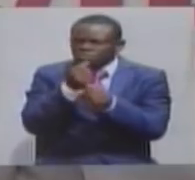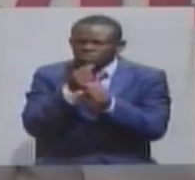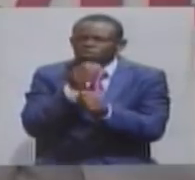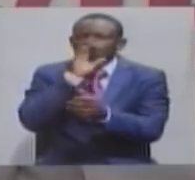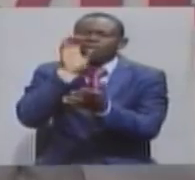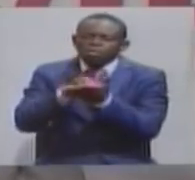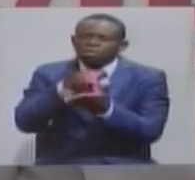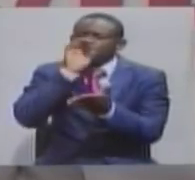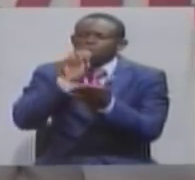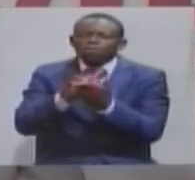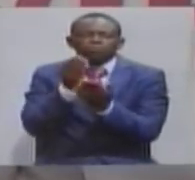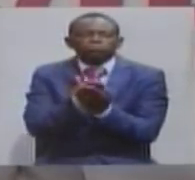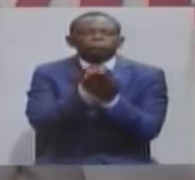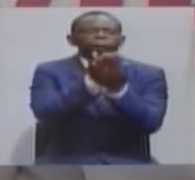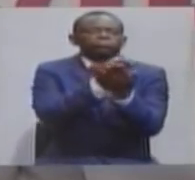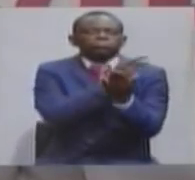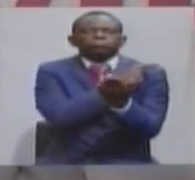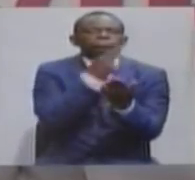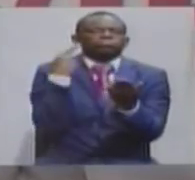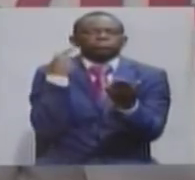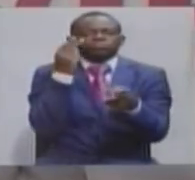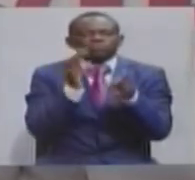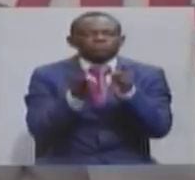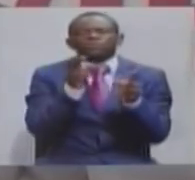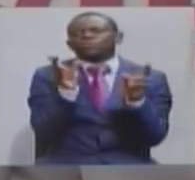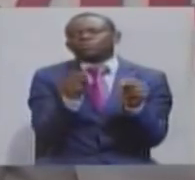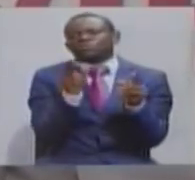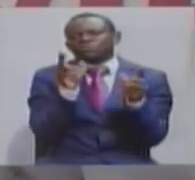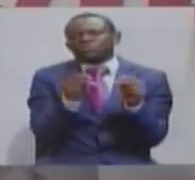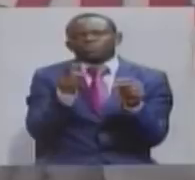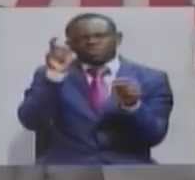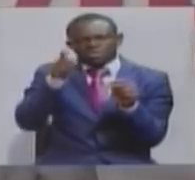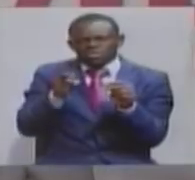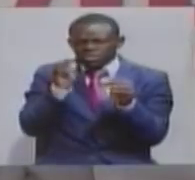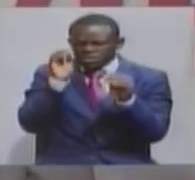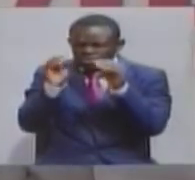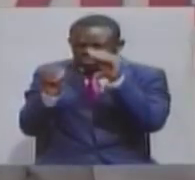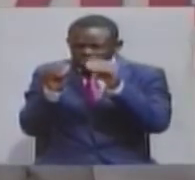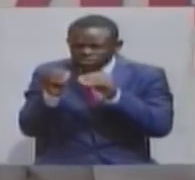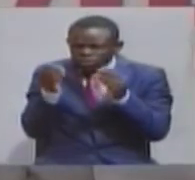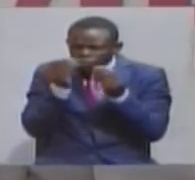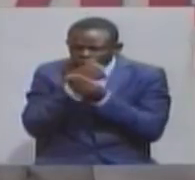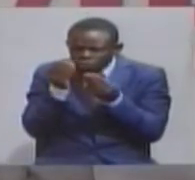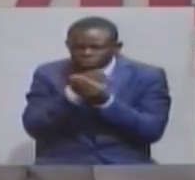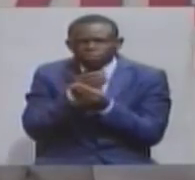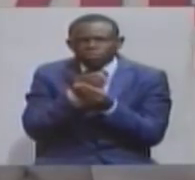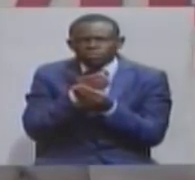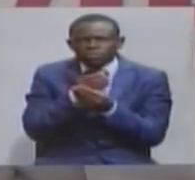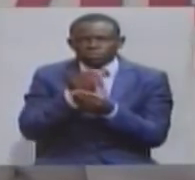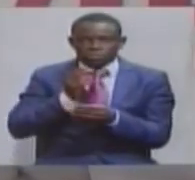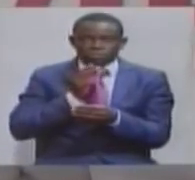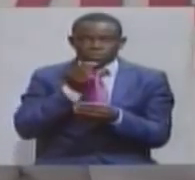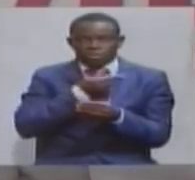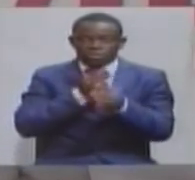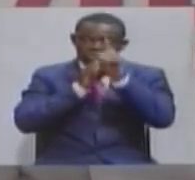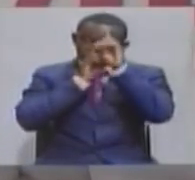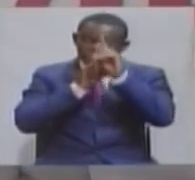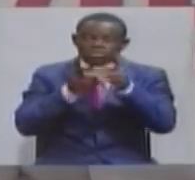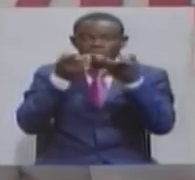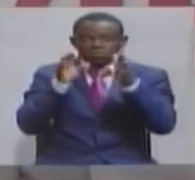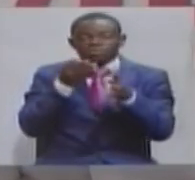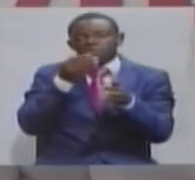have a meeting of all parliamentarians away from Parliament. And the date I suggested